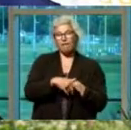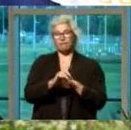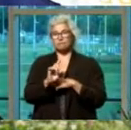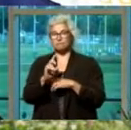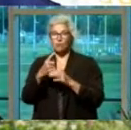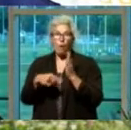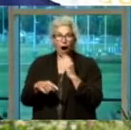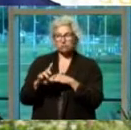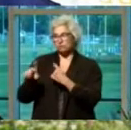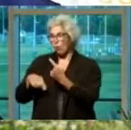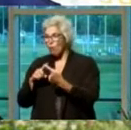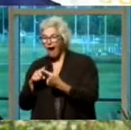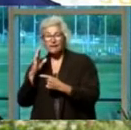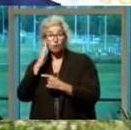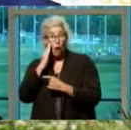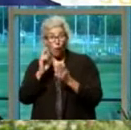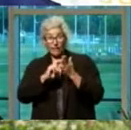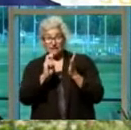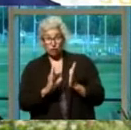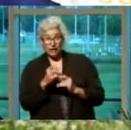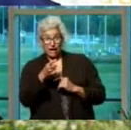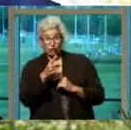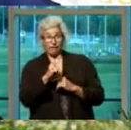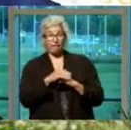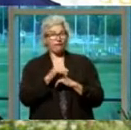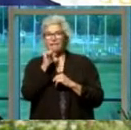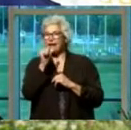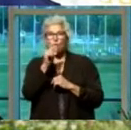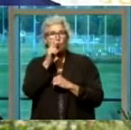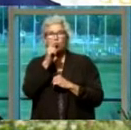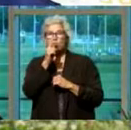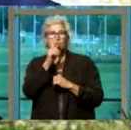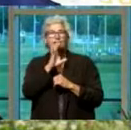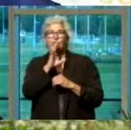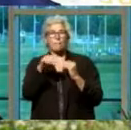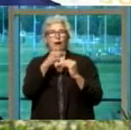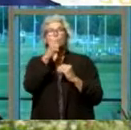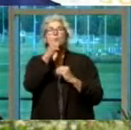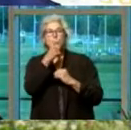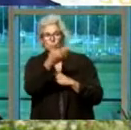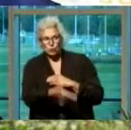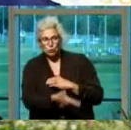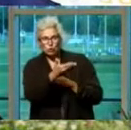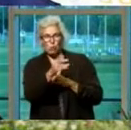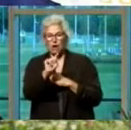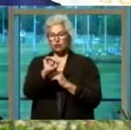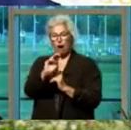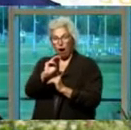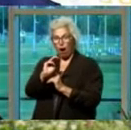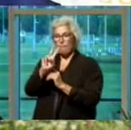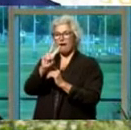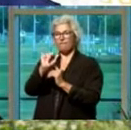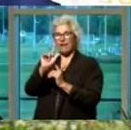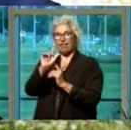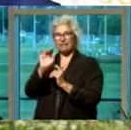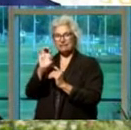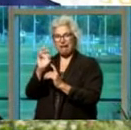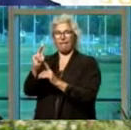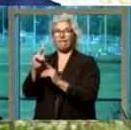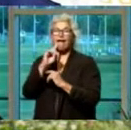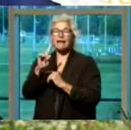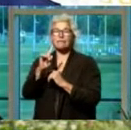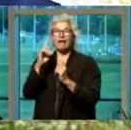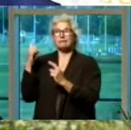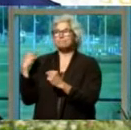but anyone who knows the secretary would tell you that they don't cover the who. Tom Vilsack has been someone that, in an age